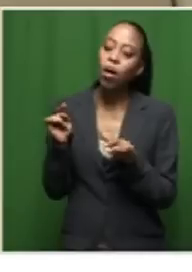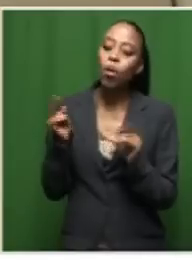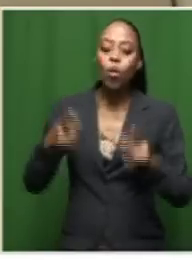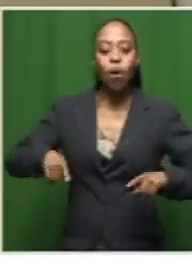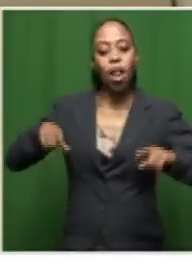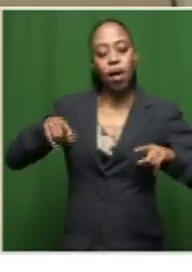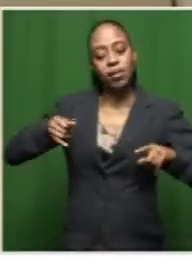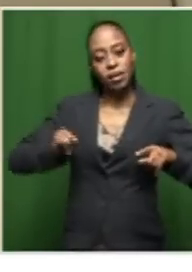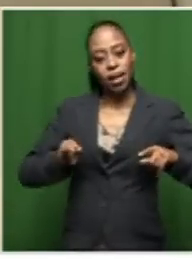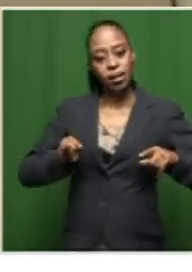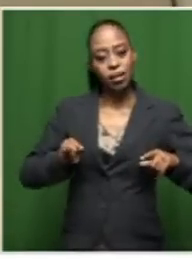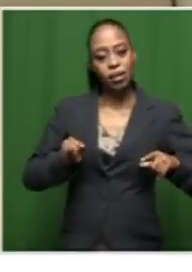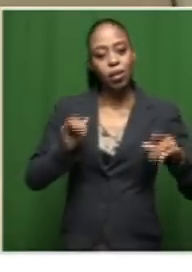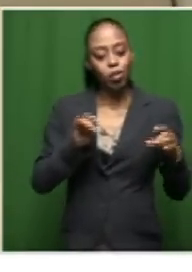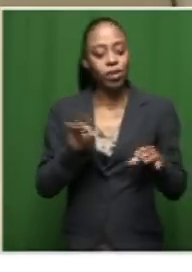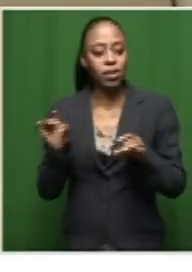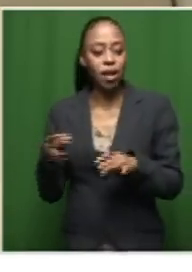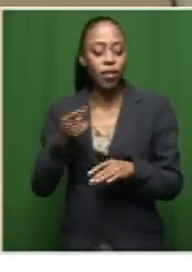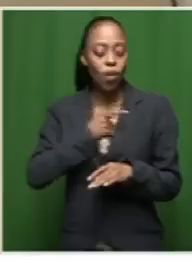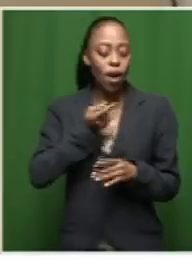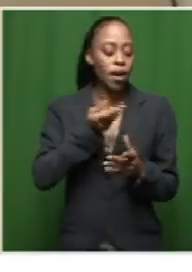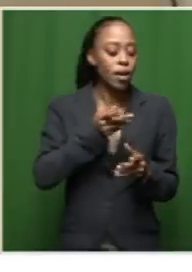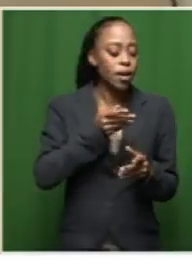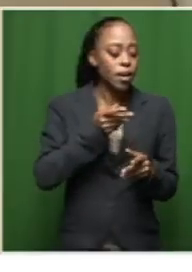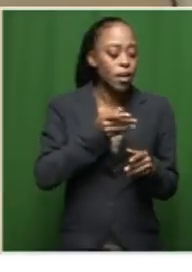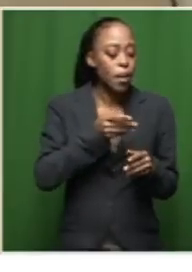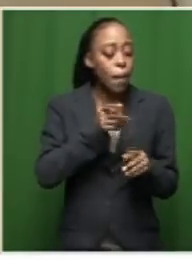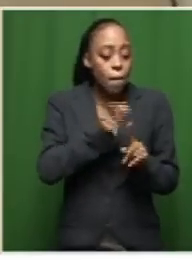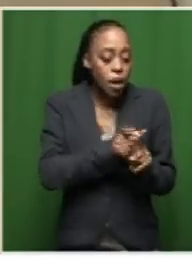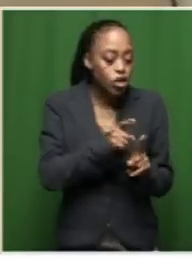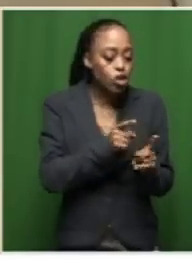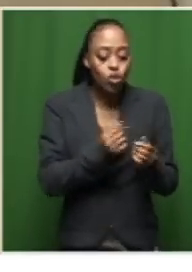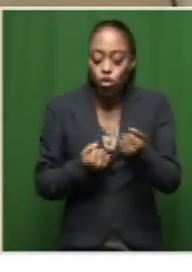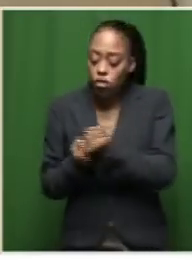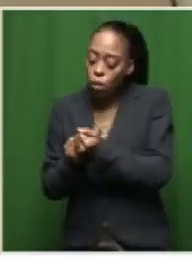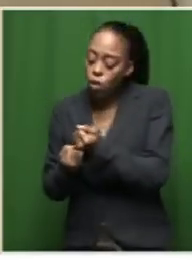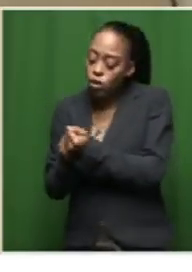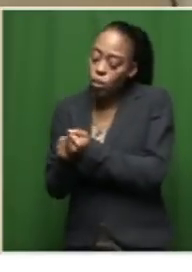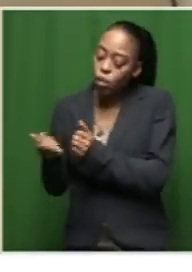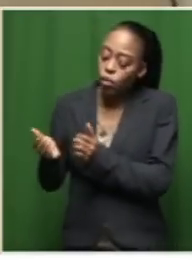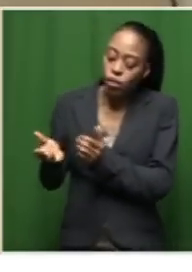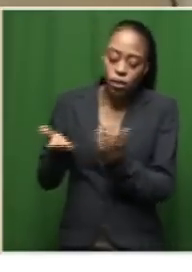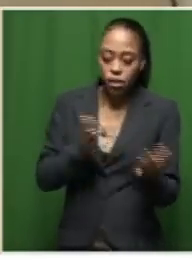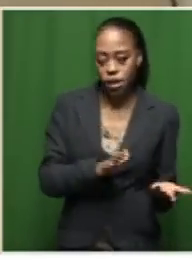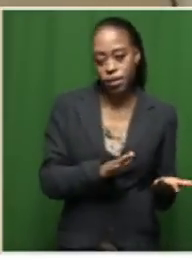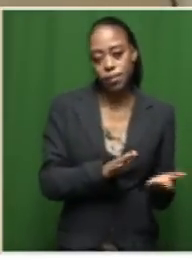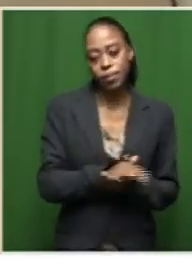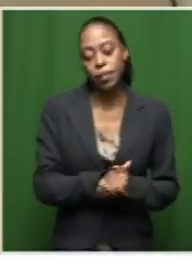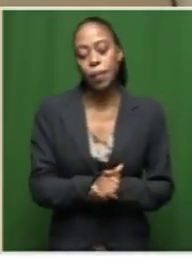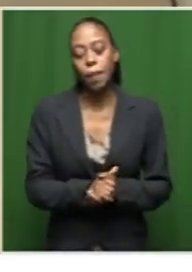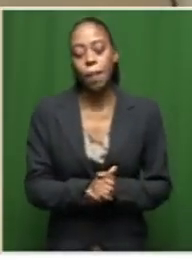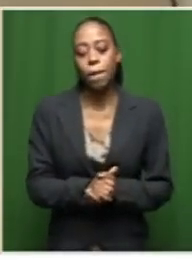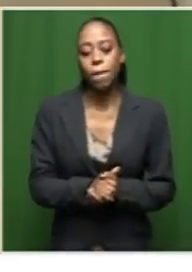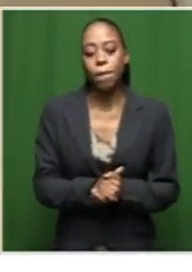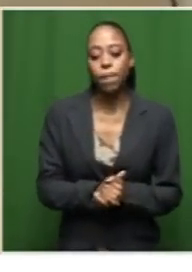left destitute and start suffering because their basic needs now are not being satisfied because you as the member